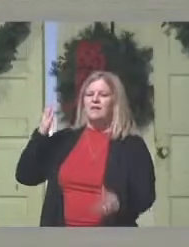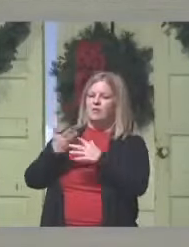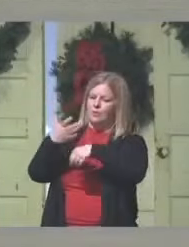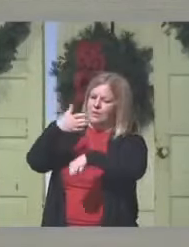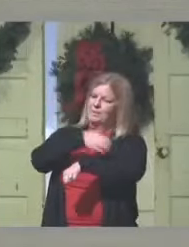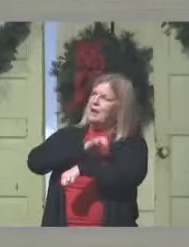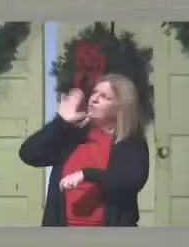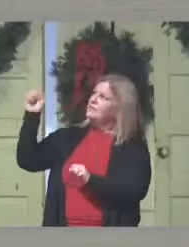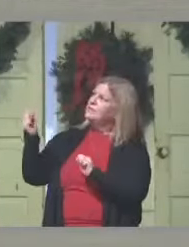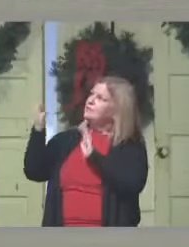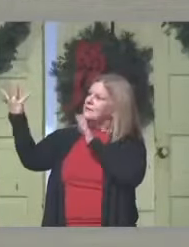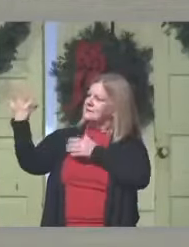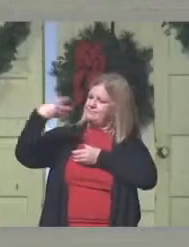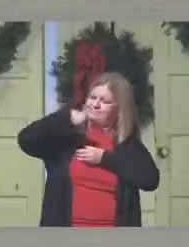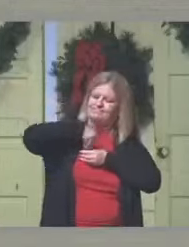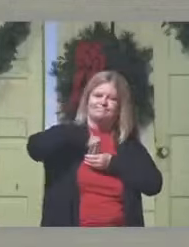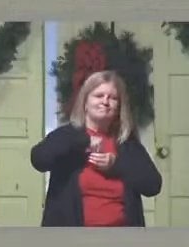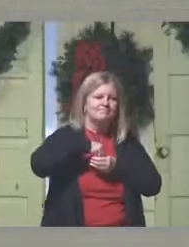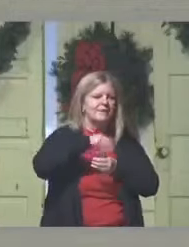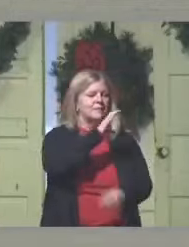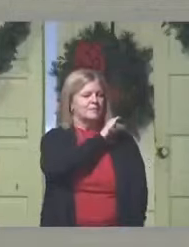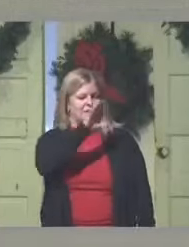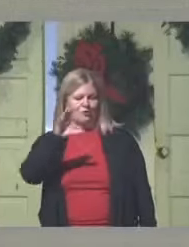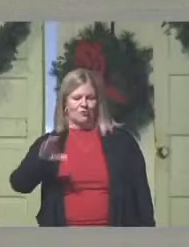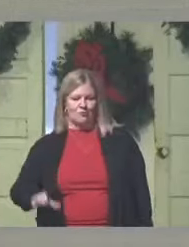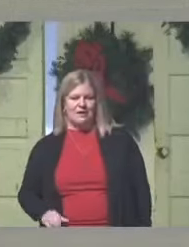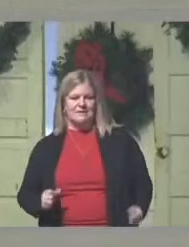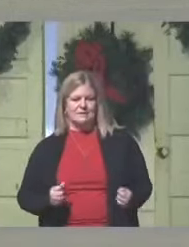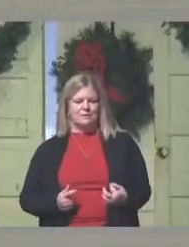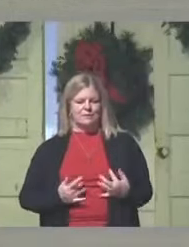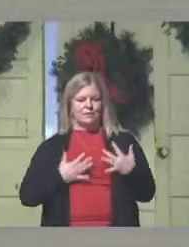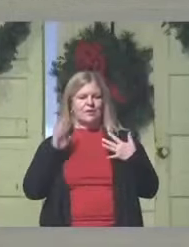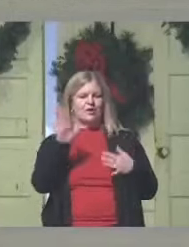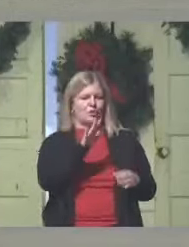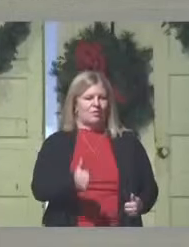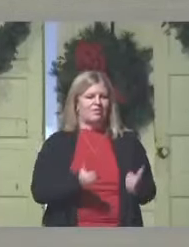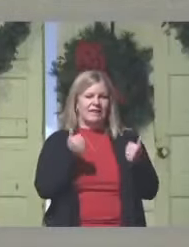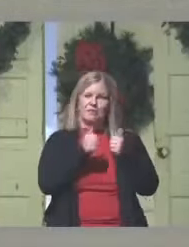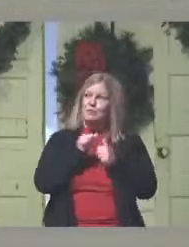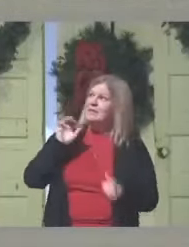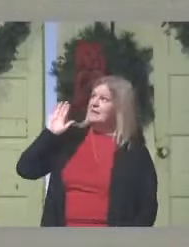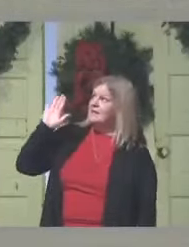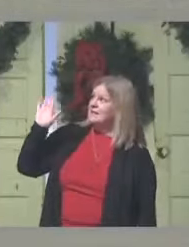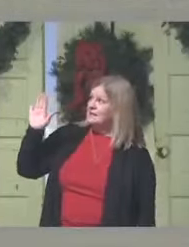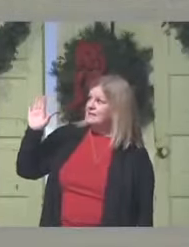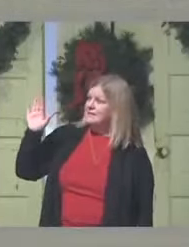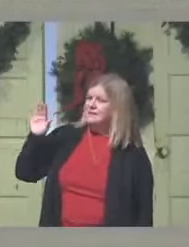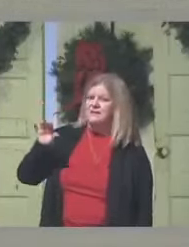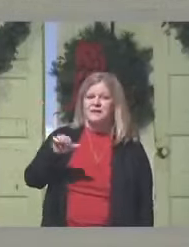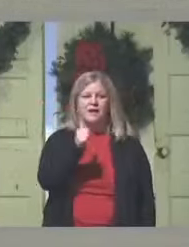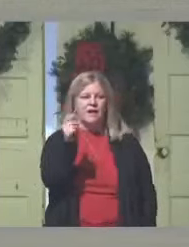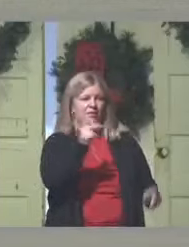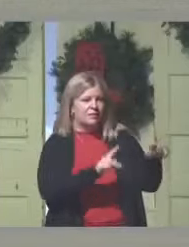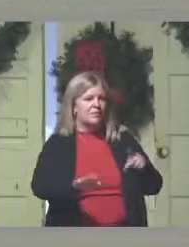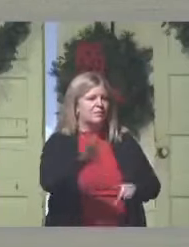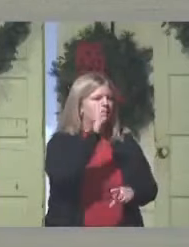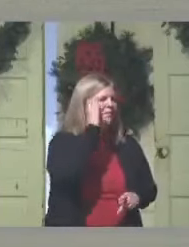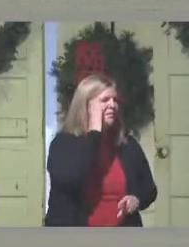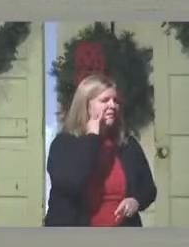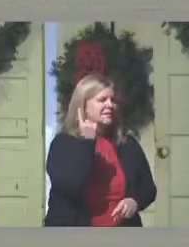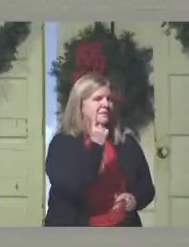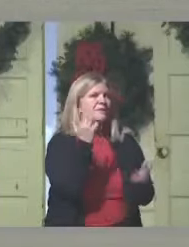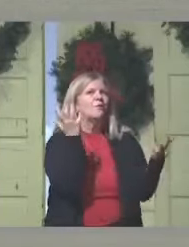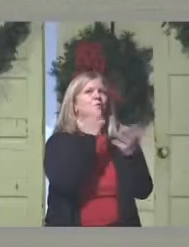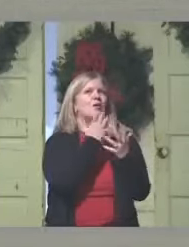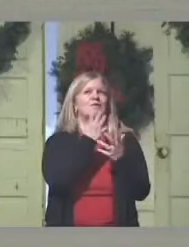power of his presence within. May Christ enliven your lives with his, so others experience something wonderful of